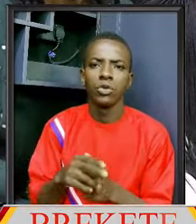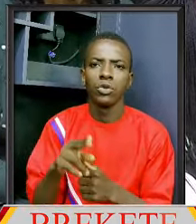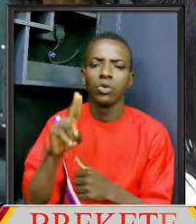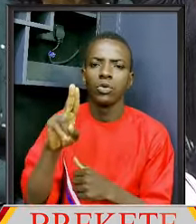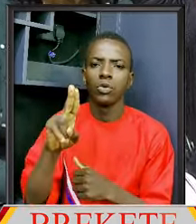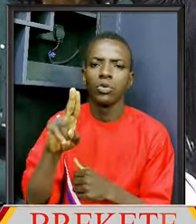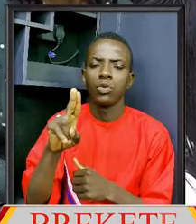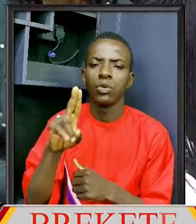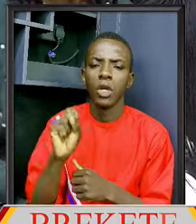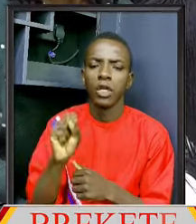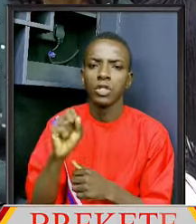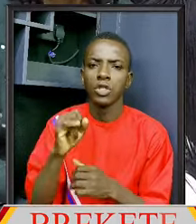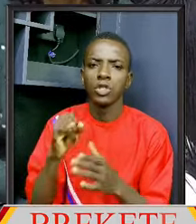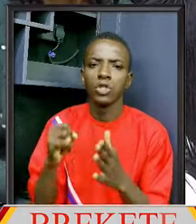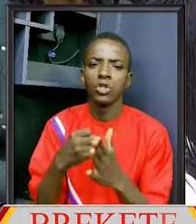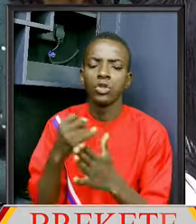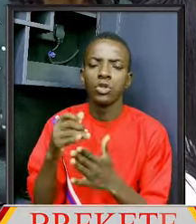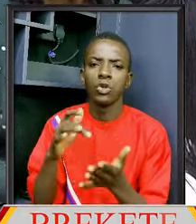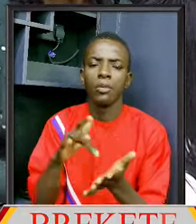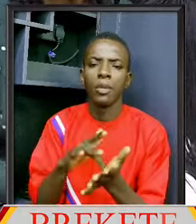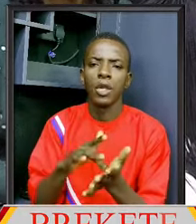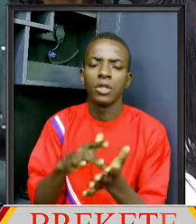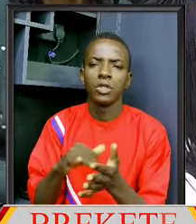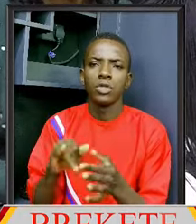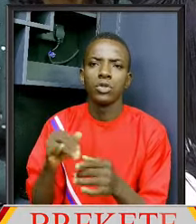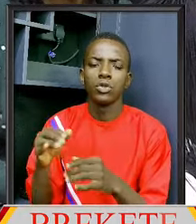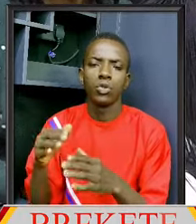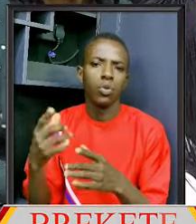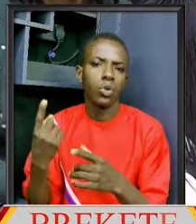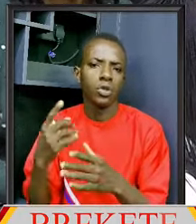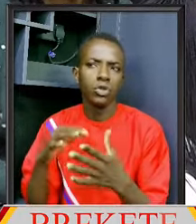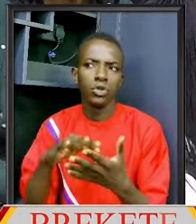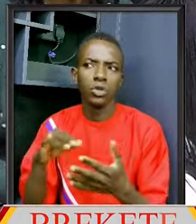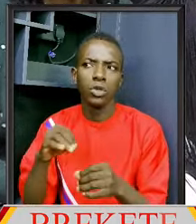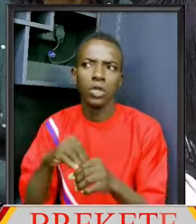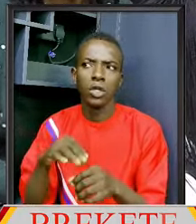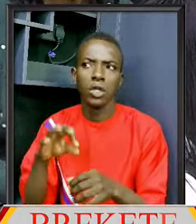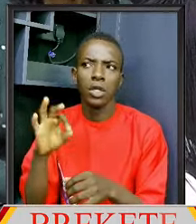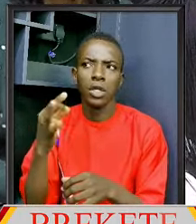US Institute of Medicine, they can't do one study in